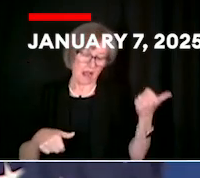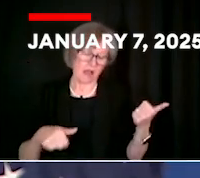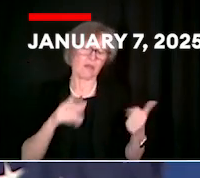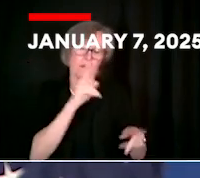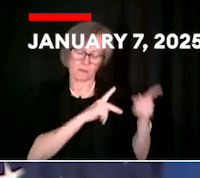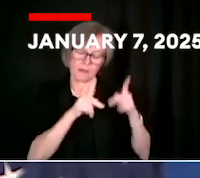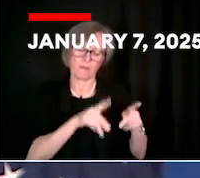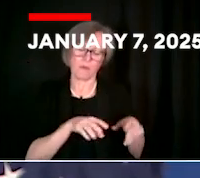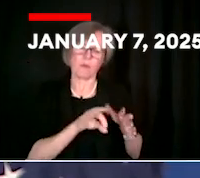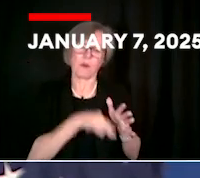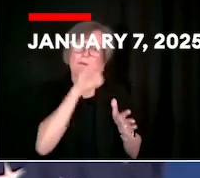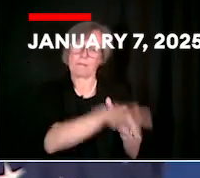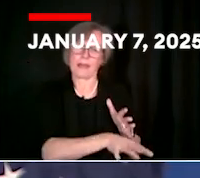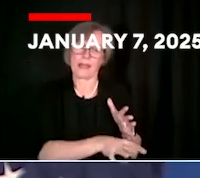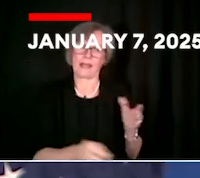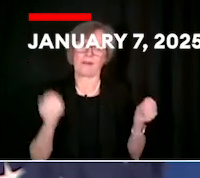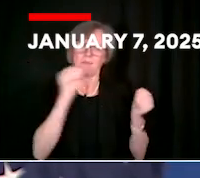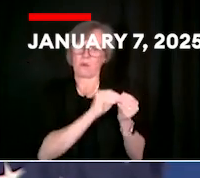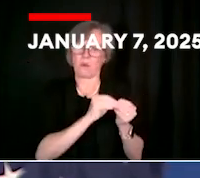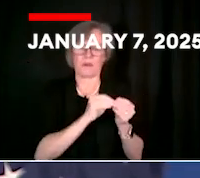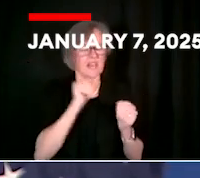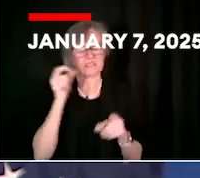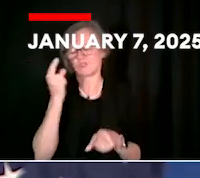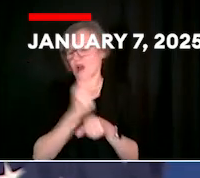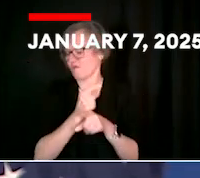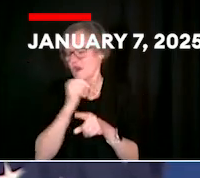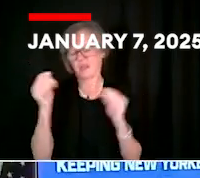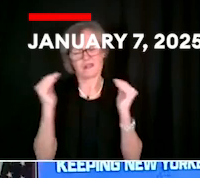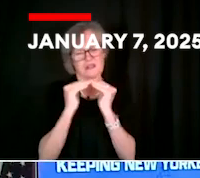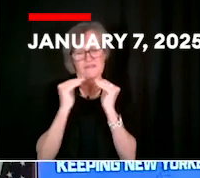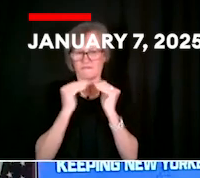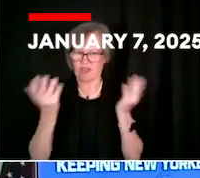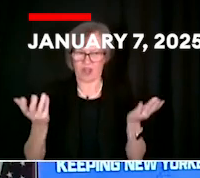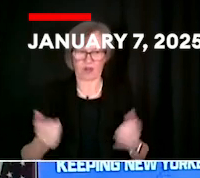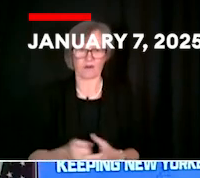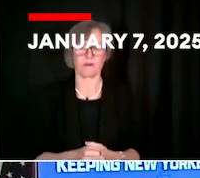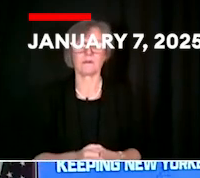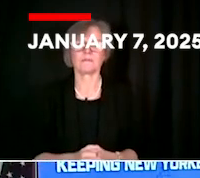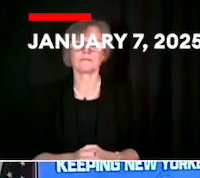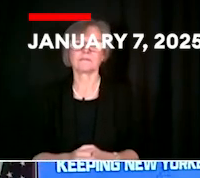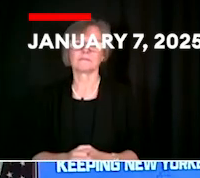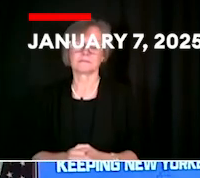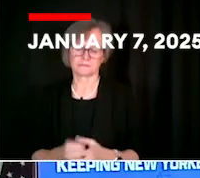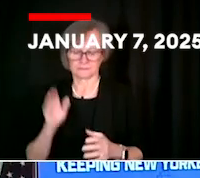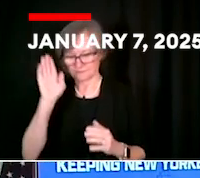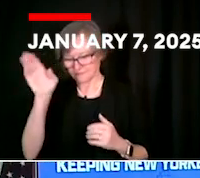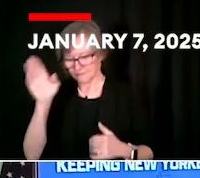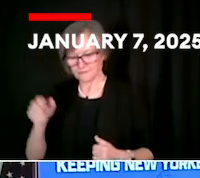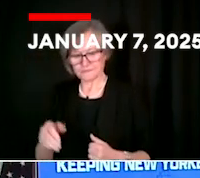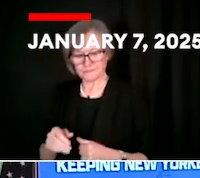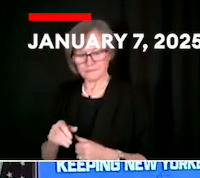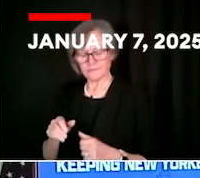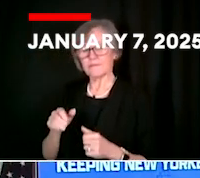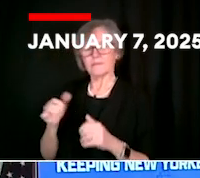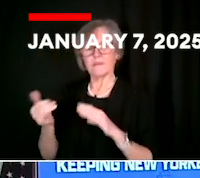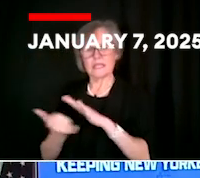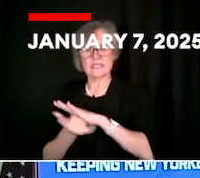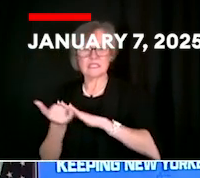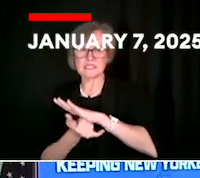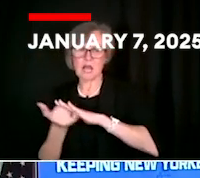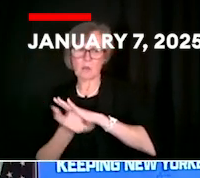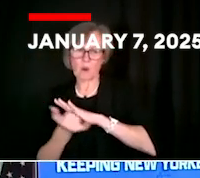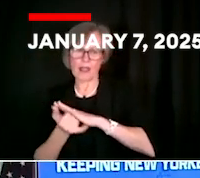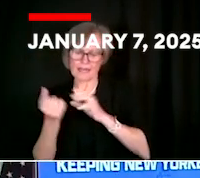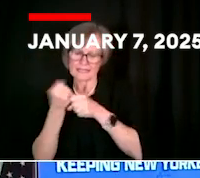are paying. And that's just not right. That's not fair. Hi, Mr. Mayor. Yeah, how's it going? Good, thanks. On subway safety, I know